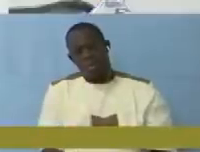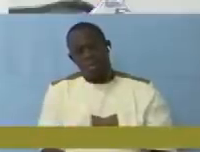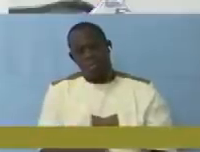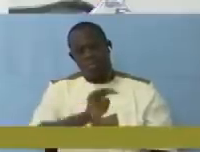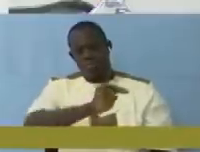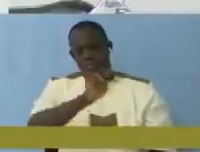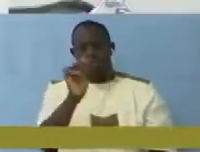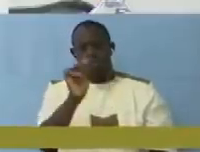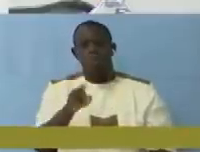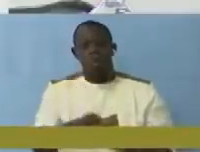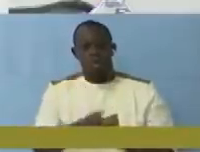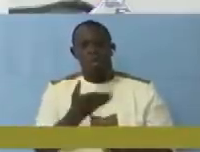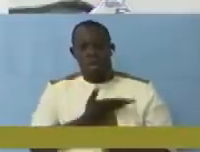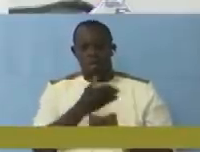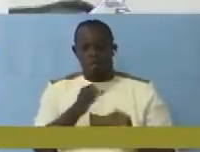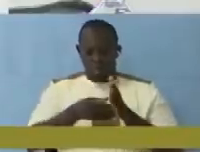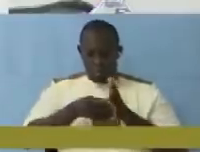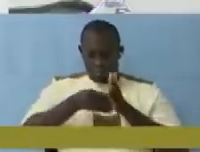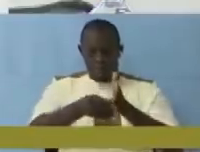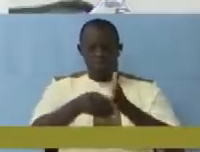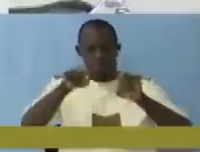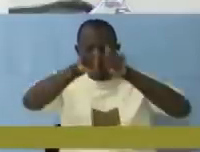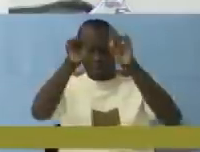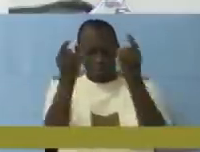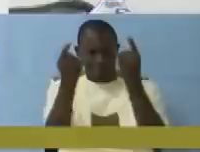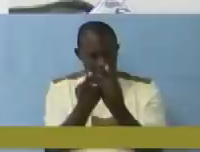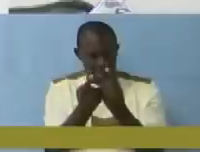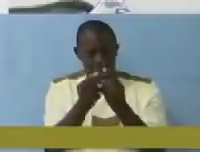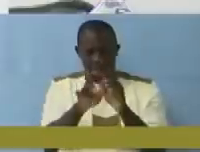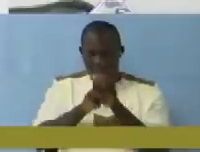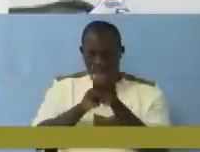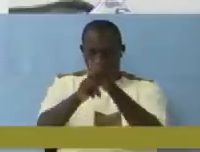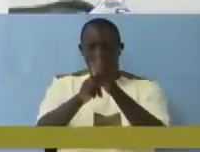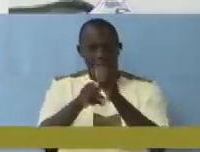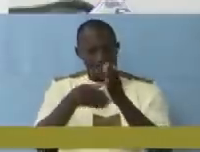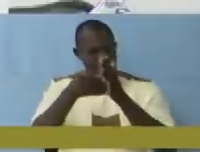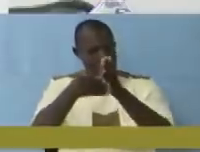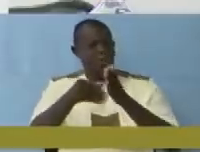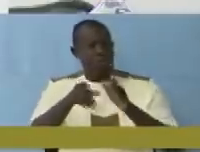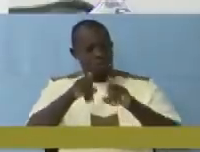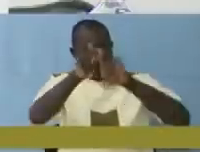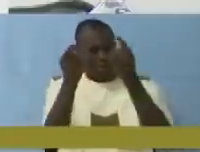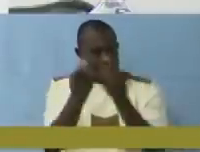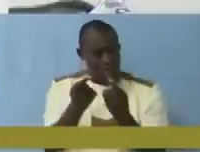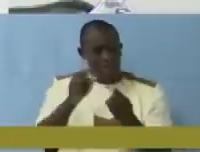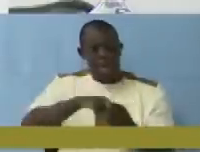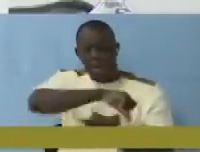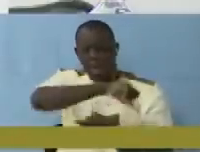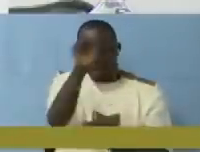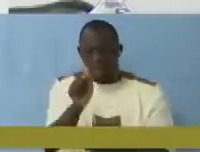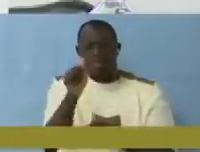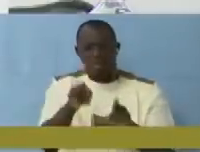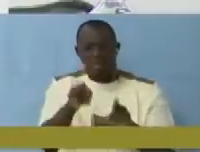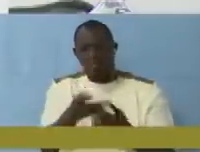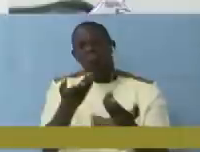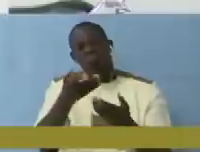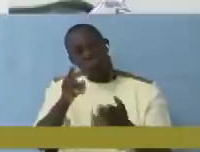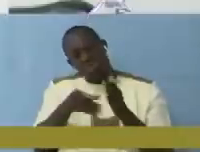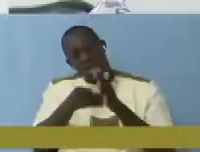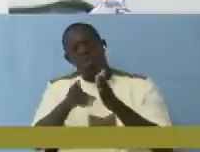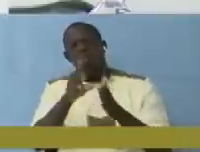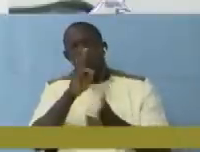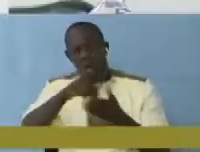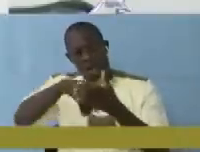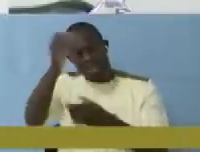It's Director General, Deputy Director, and Director of Internal Security. Director General Alina Nolanko, and Director